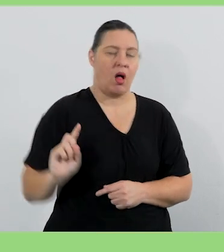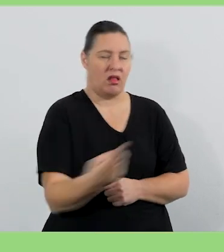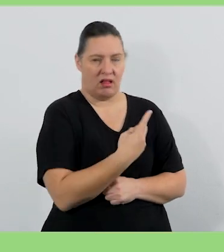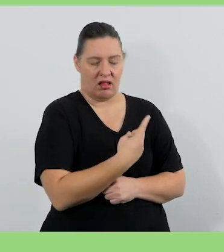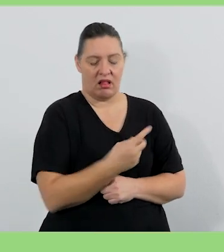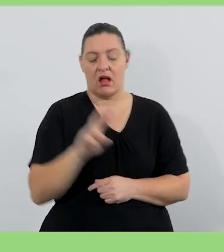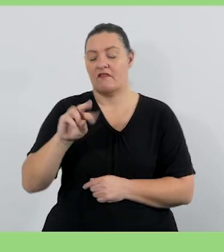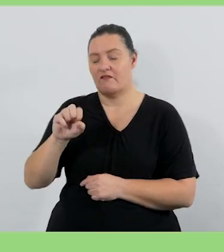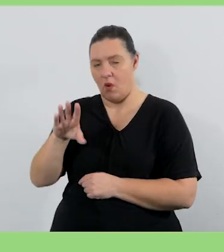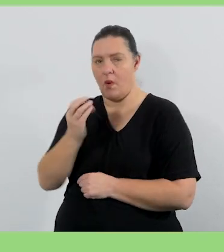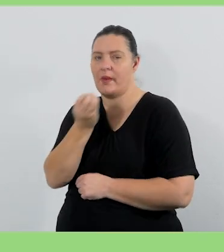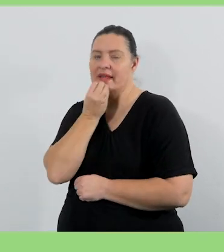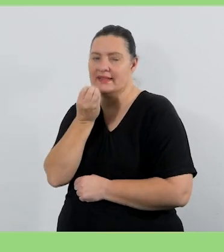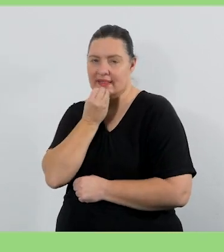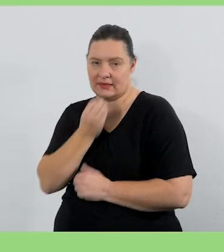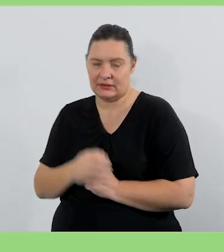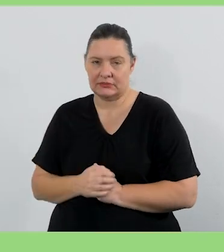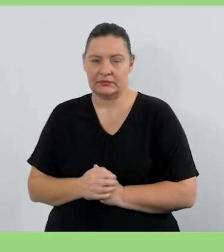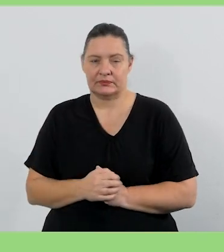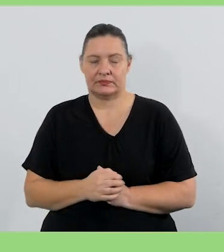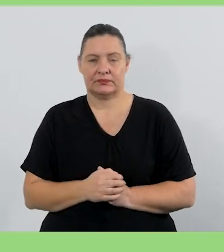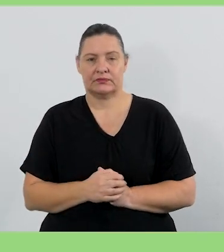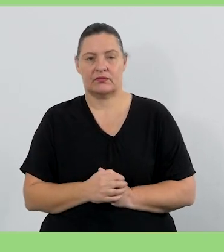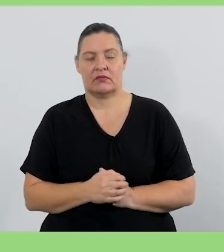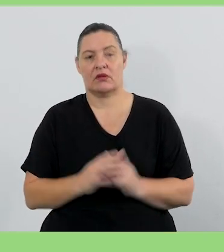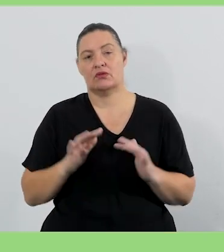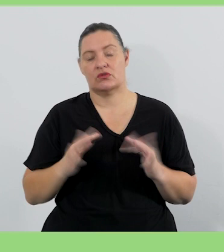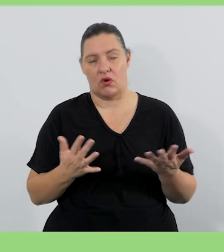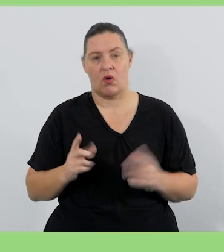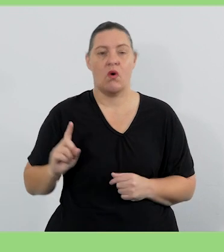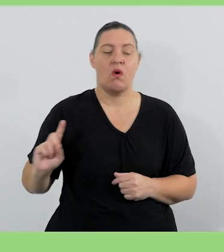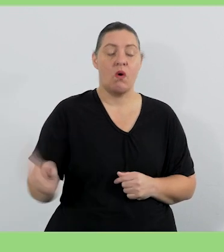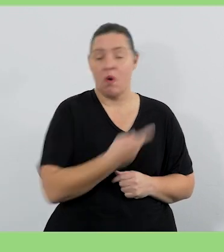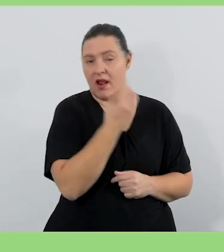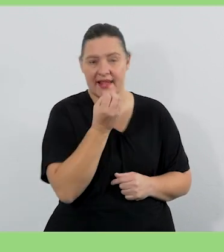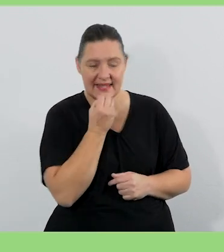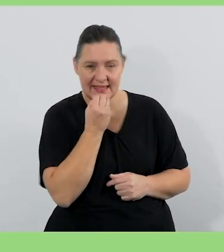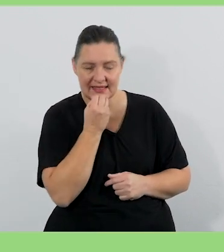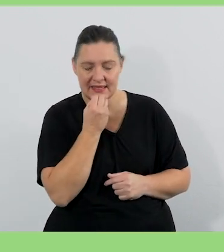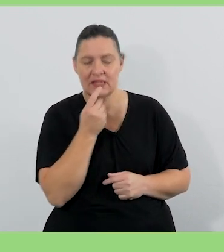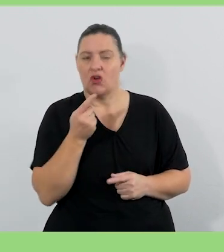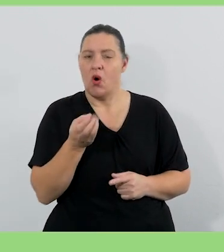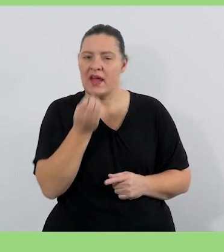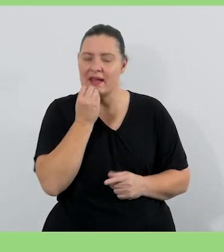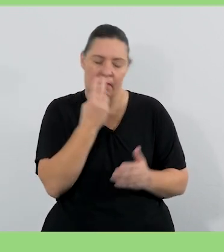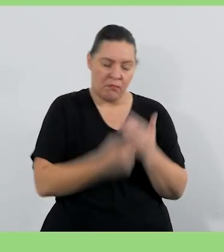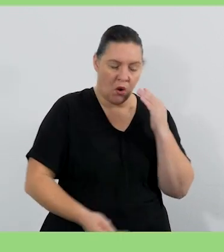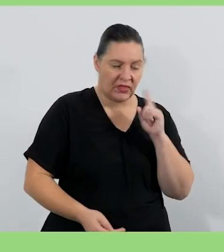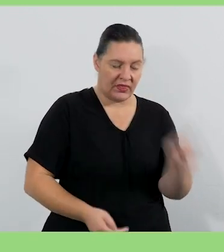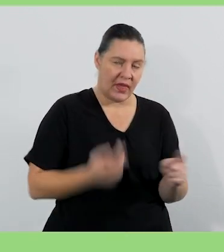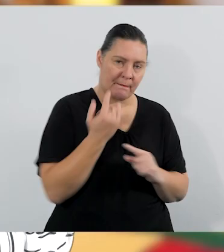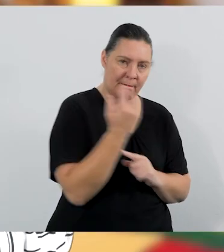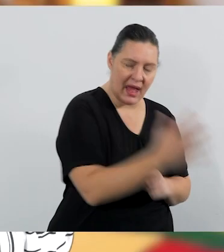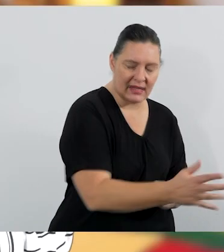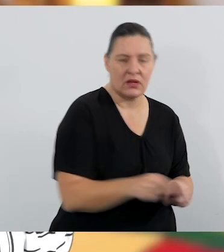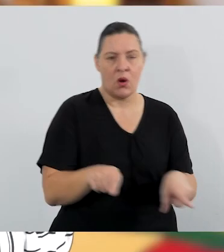and vor, again, still the same thing, to eat. So all eats, which means omnivores eat